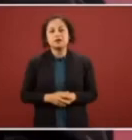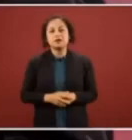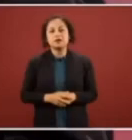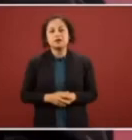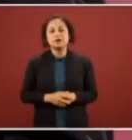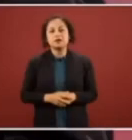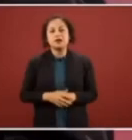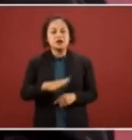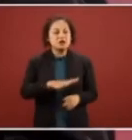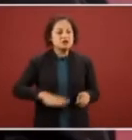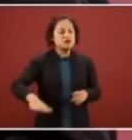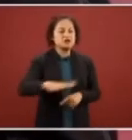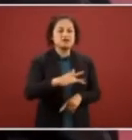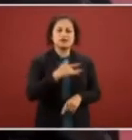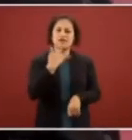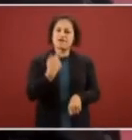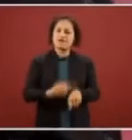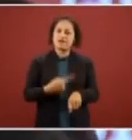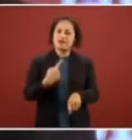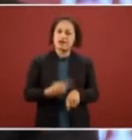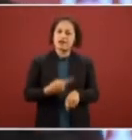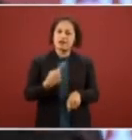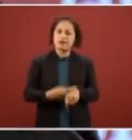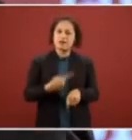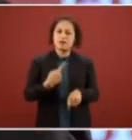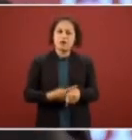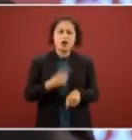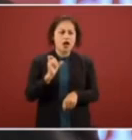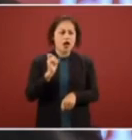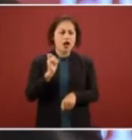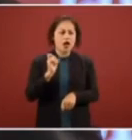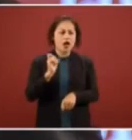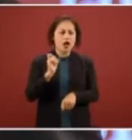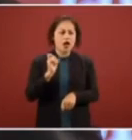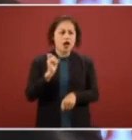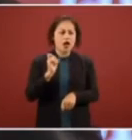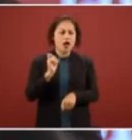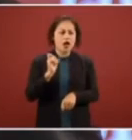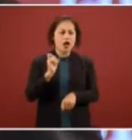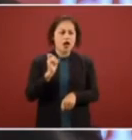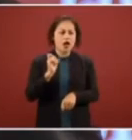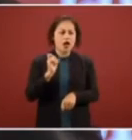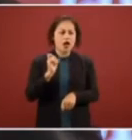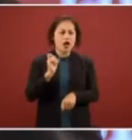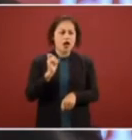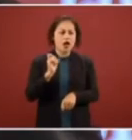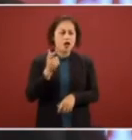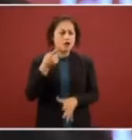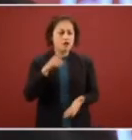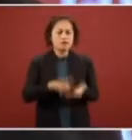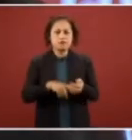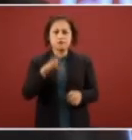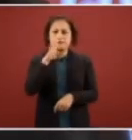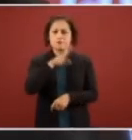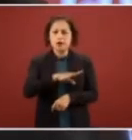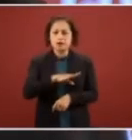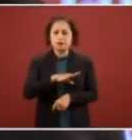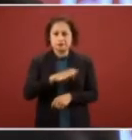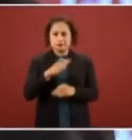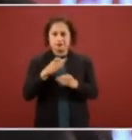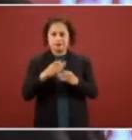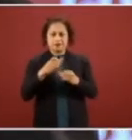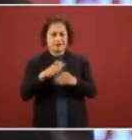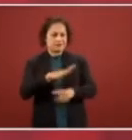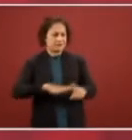socially speaking. No hay eso. But that is not here anymore.